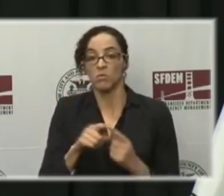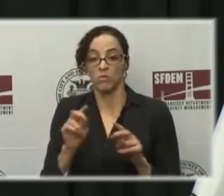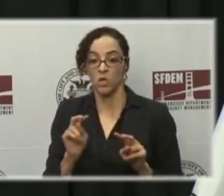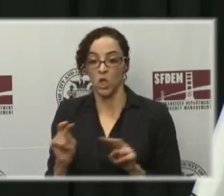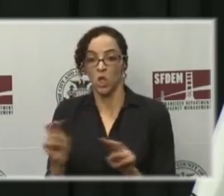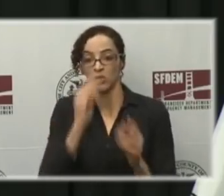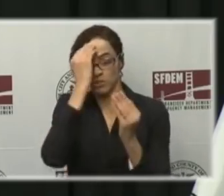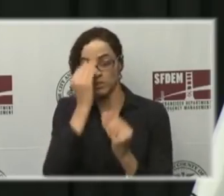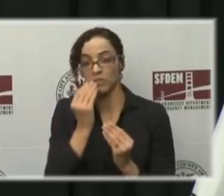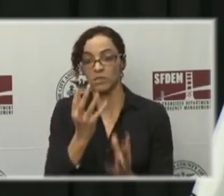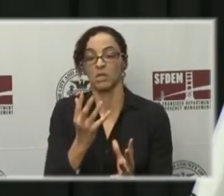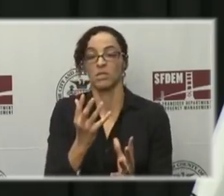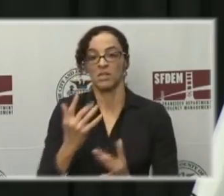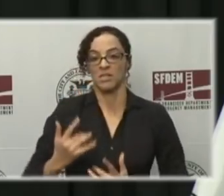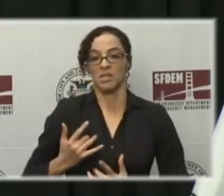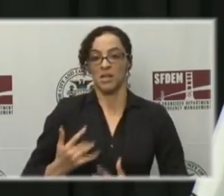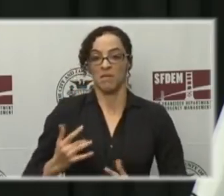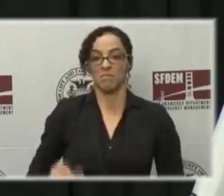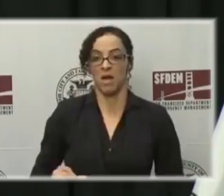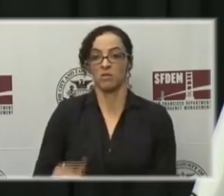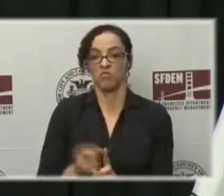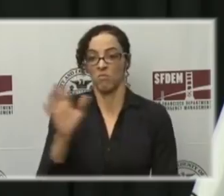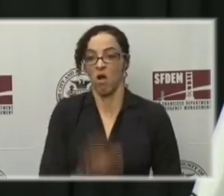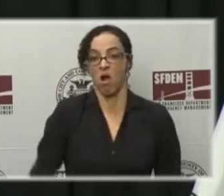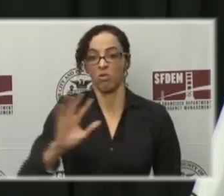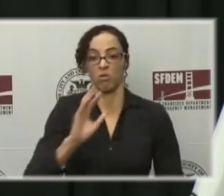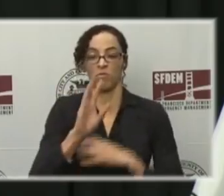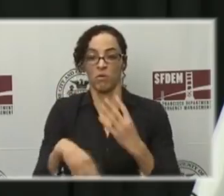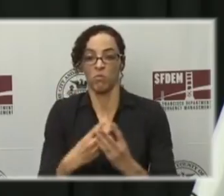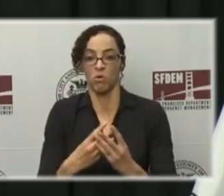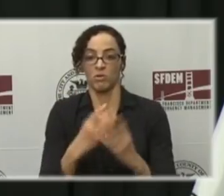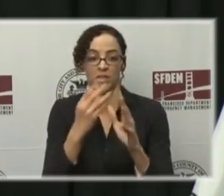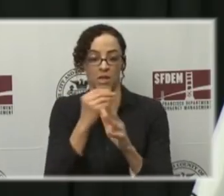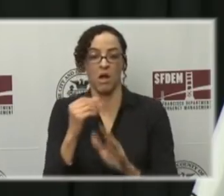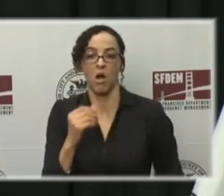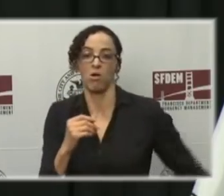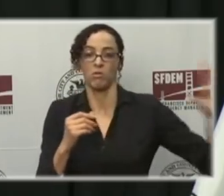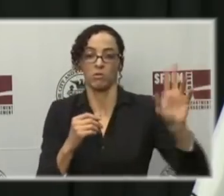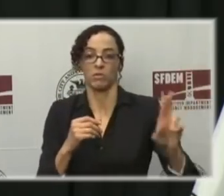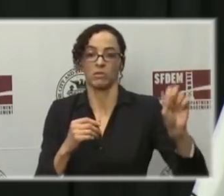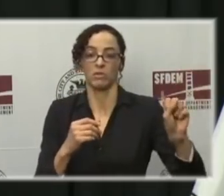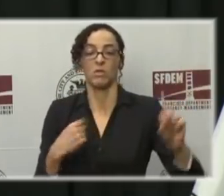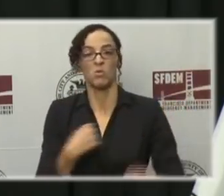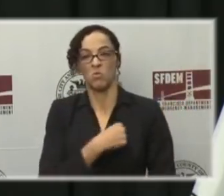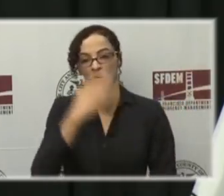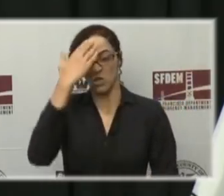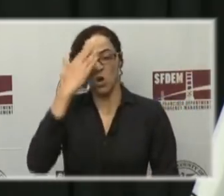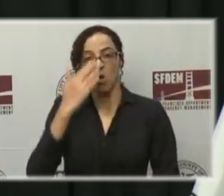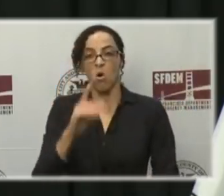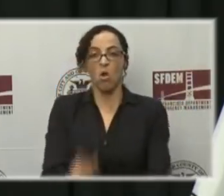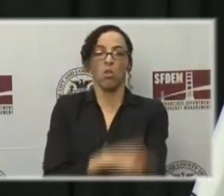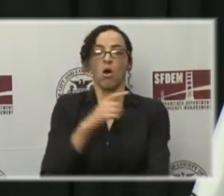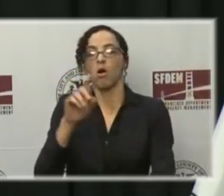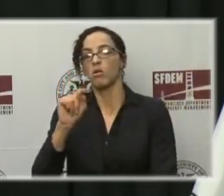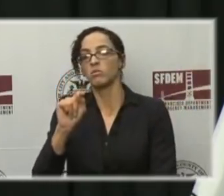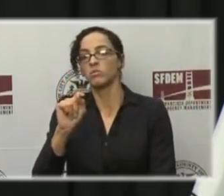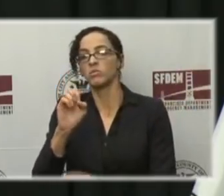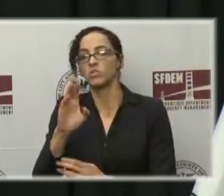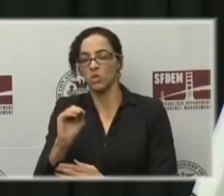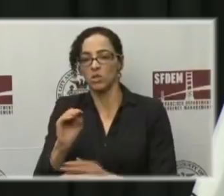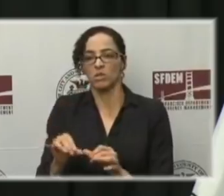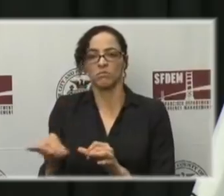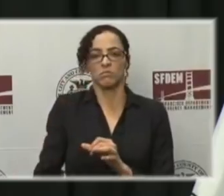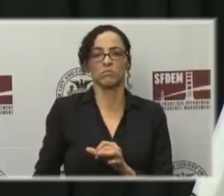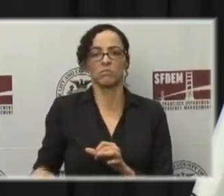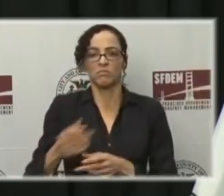we know that long-term care facilities are at most risk for coronavirus outbreaks.